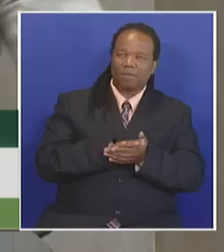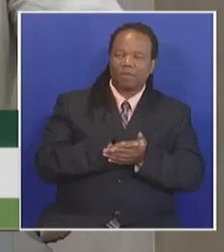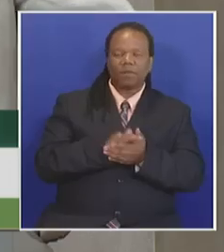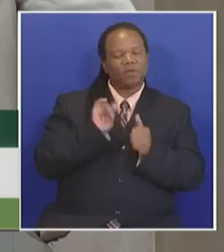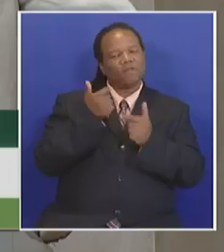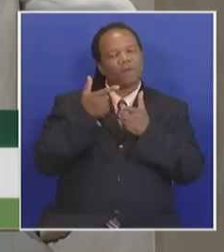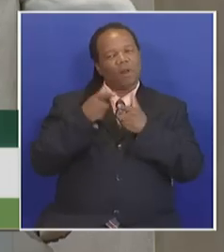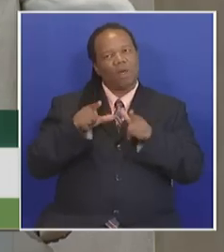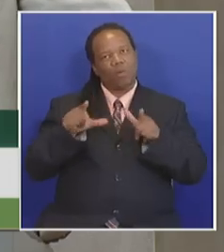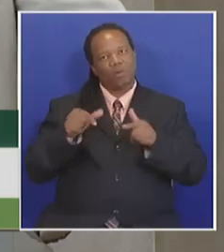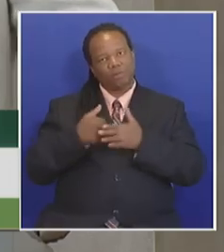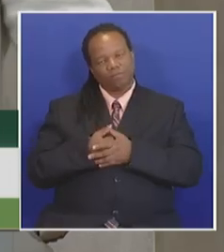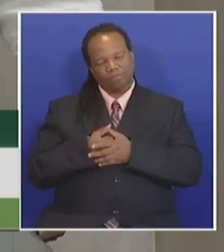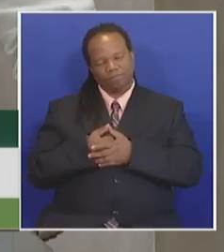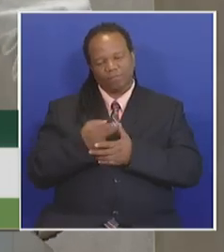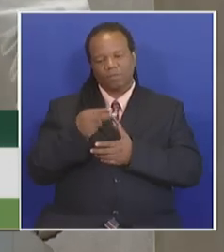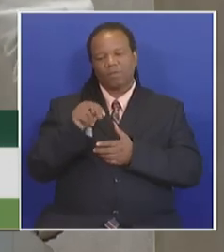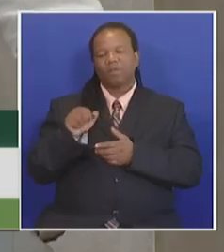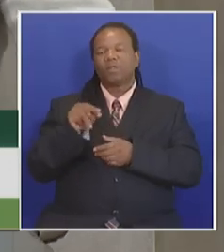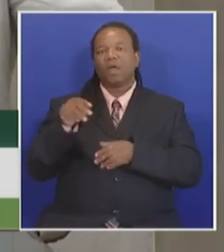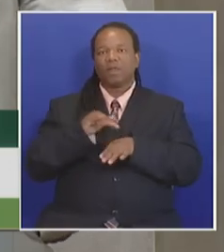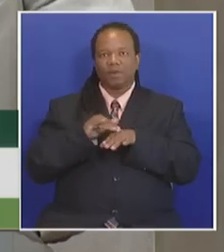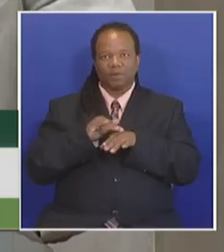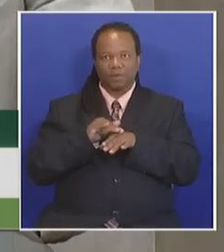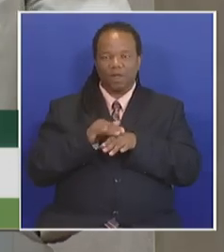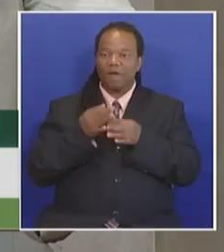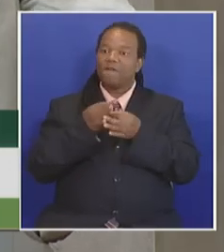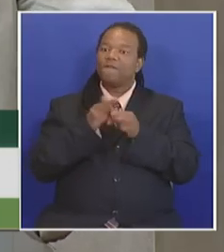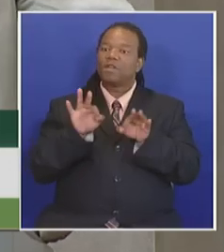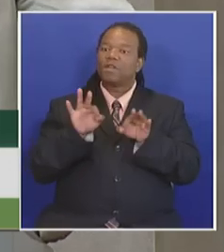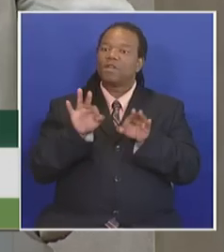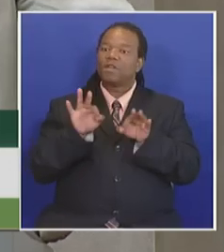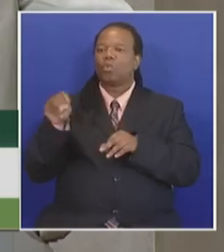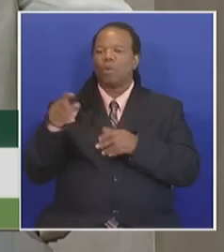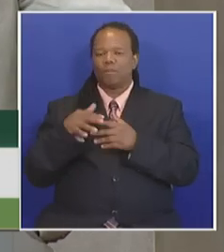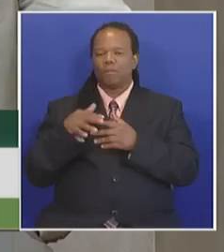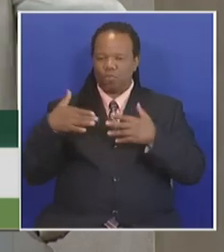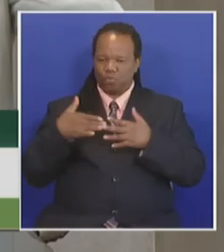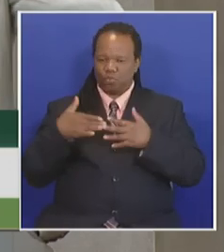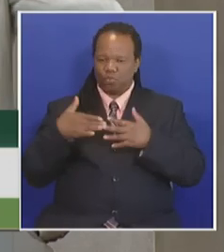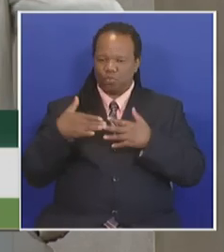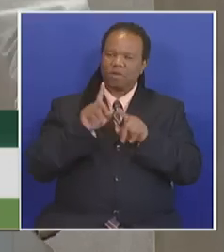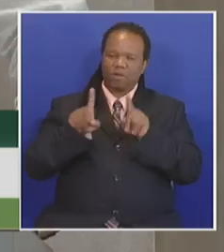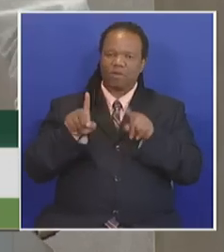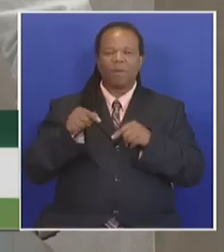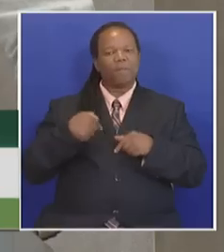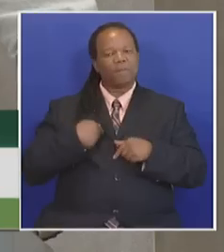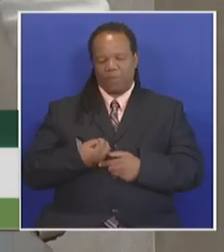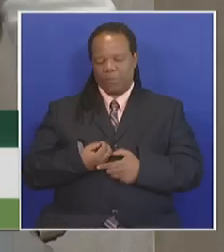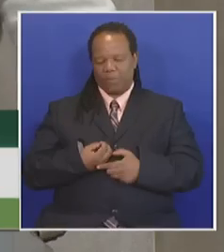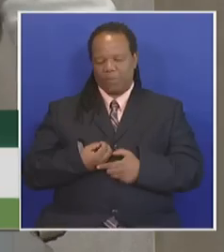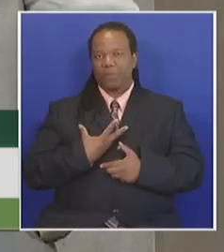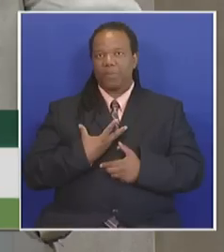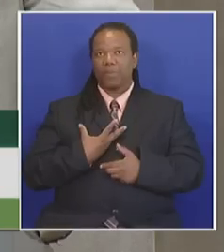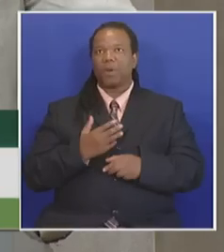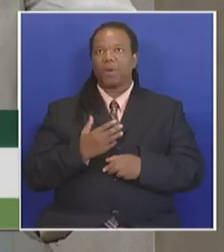kabatu, non-racialism, freedom, unity and diversity, amongst others. From a young age, as a member of the ANC Youth